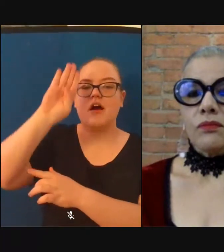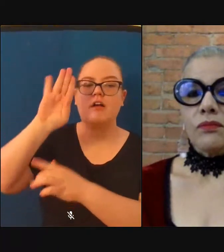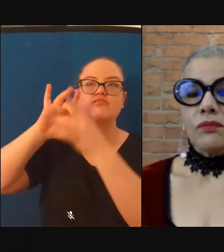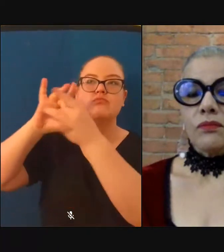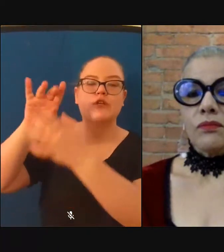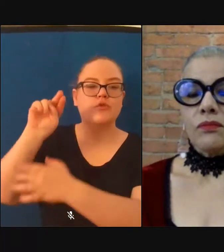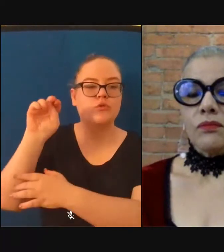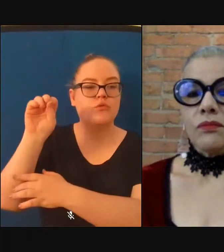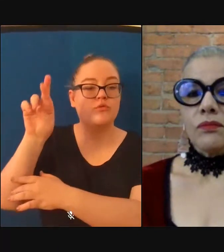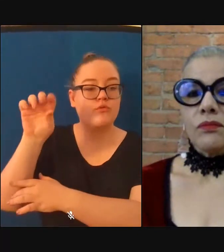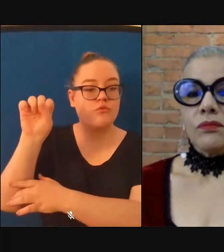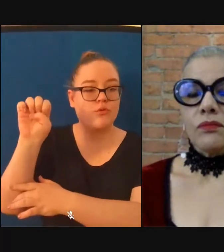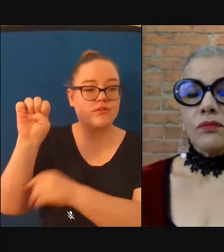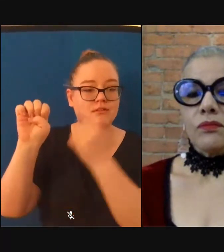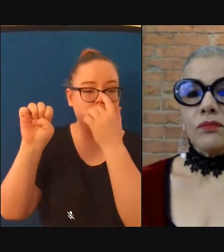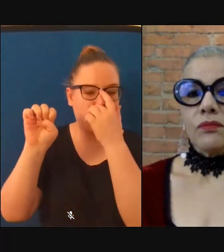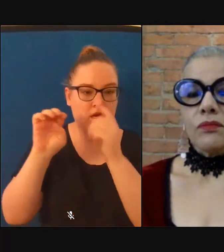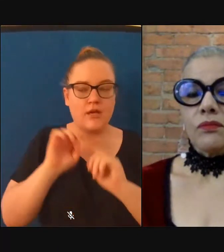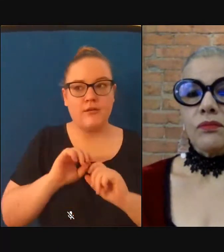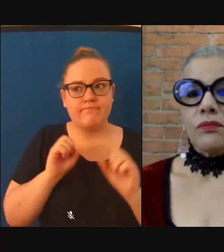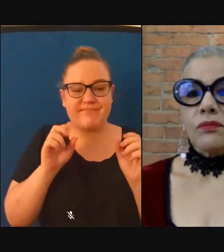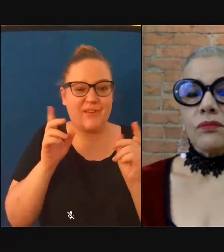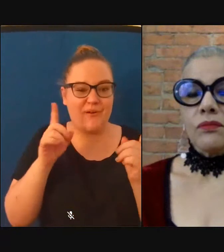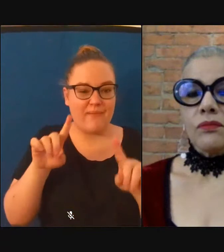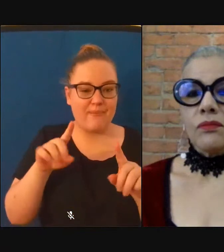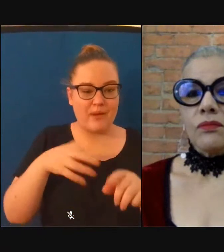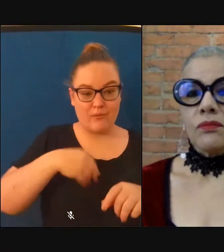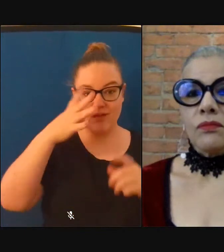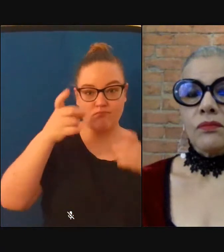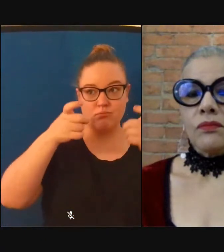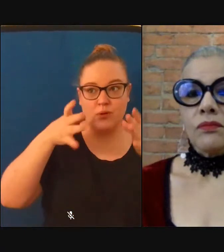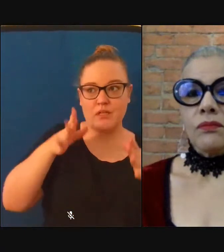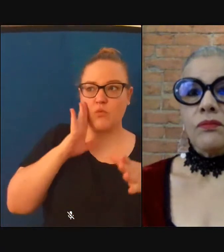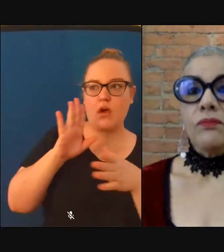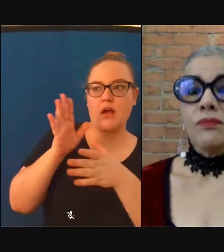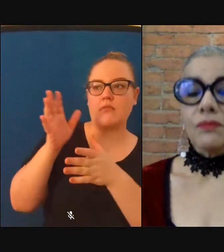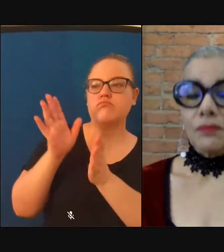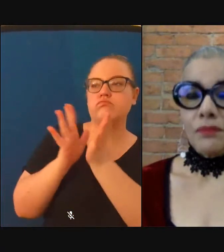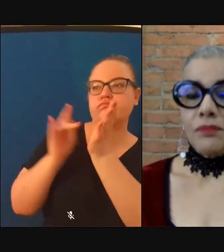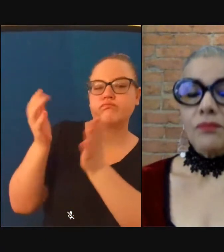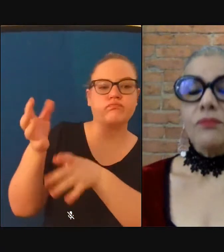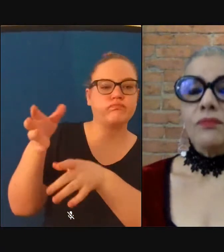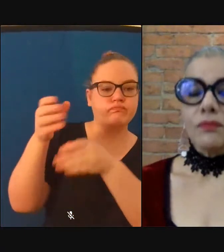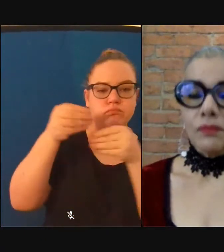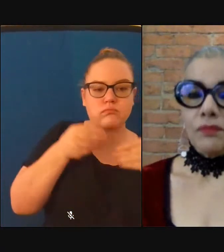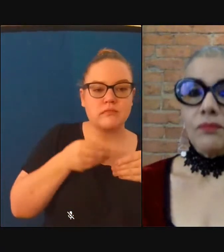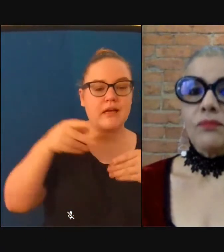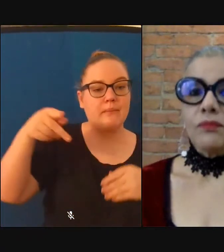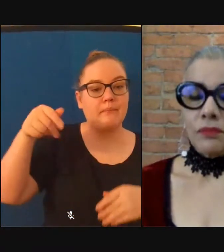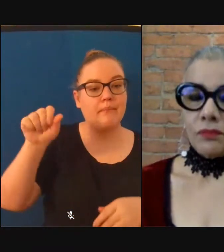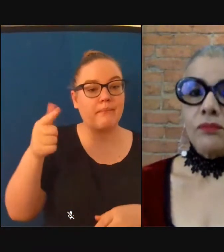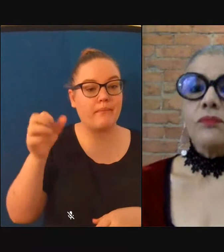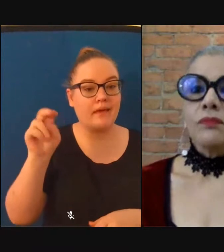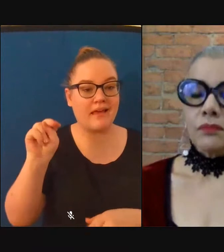pagan symbols that have been appropriated by white supremacists. The Valknut, various Celtic imagery, worship of